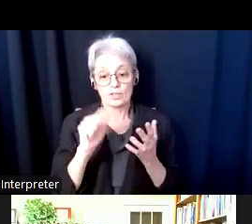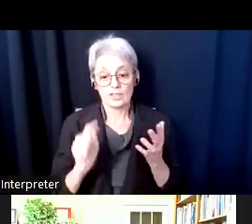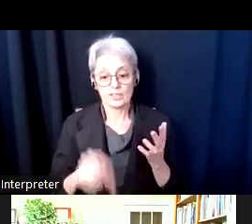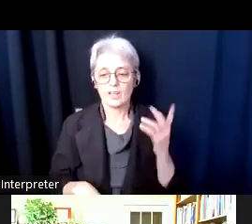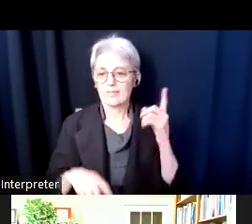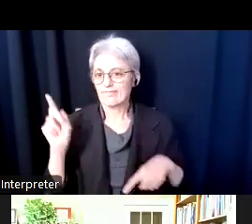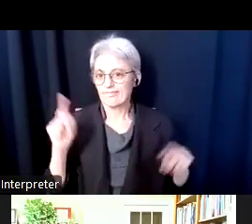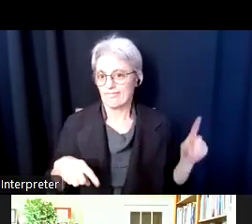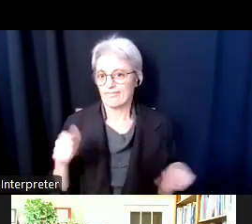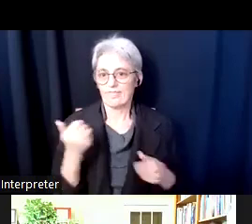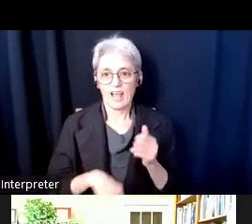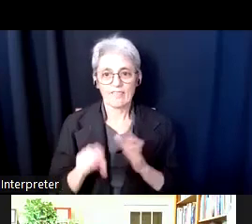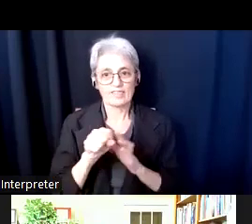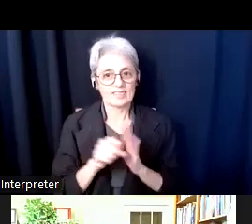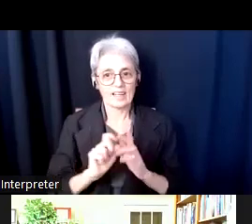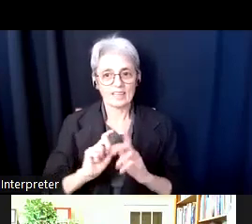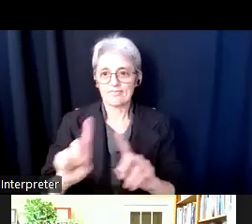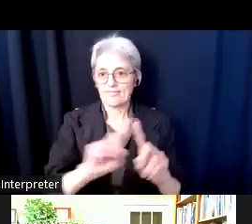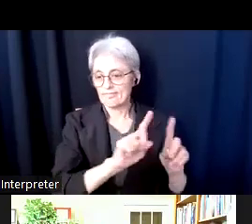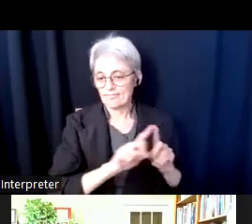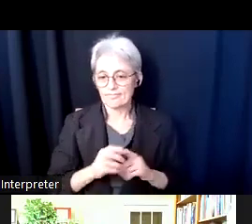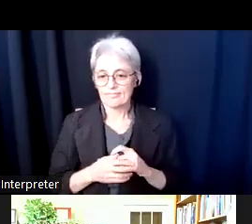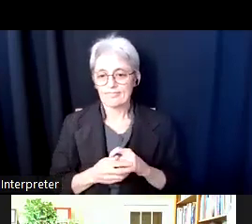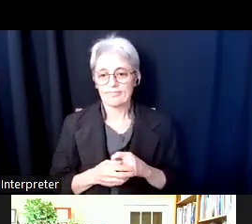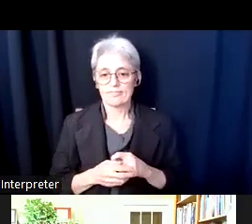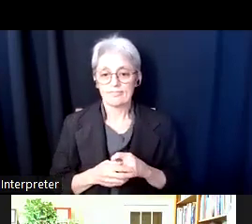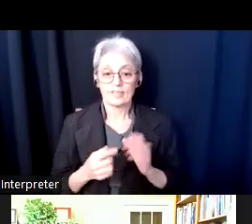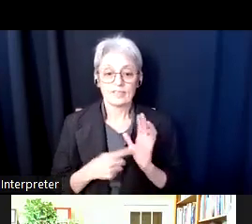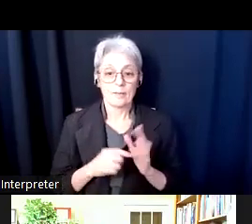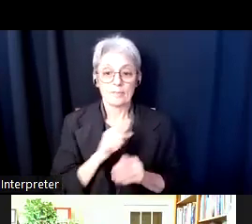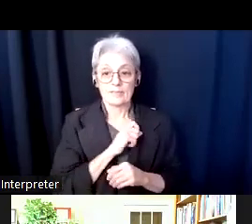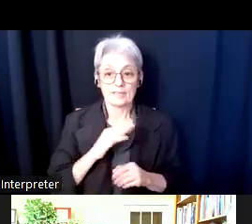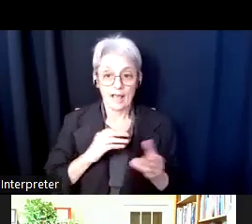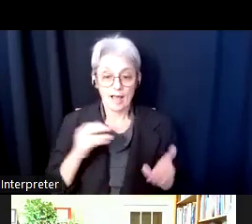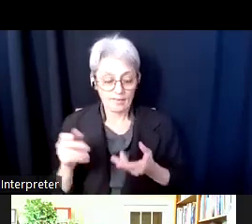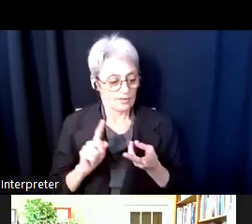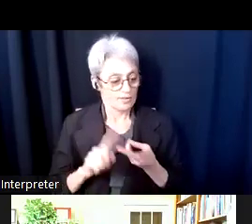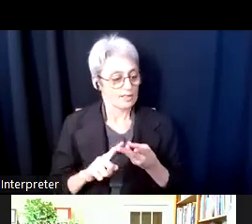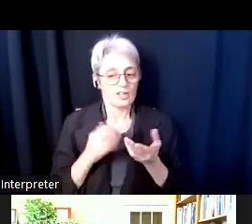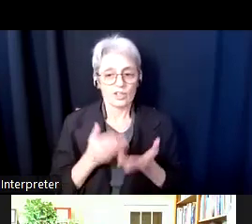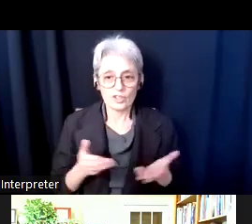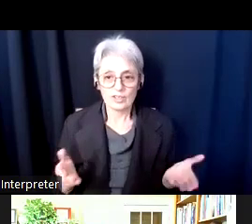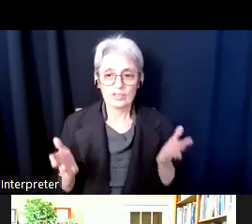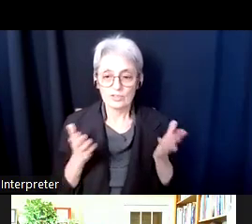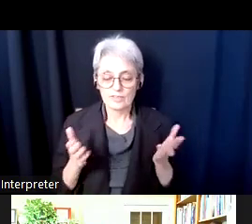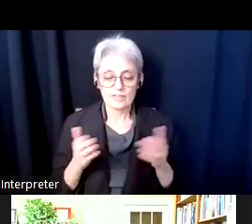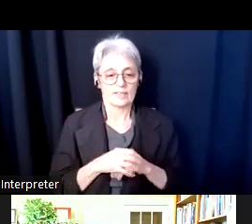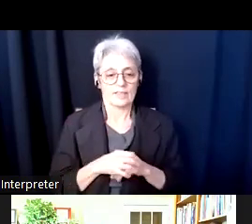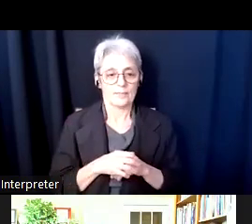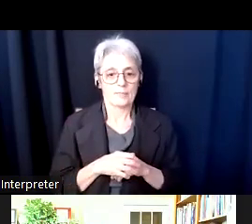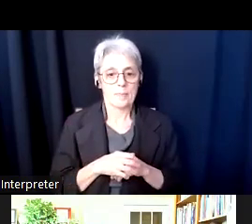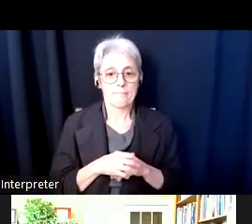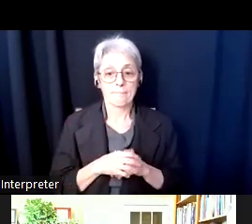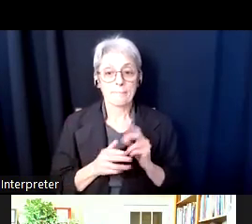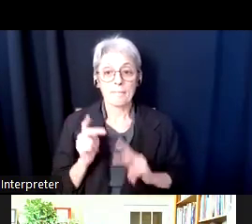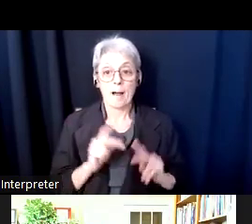state to state, including staffing and goods and services. Populations in each state may vary. The